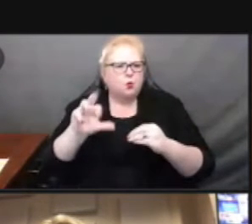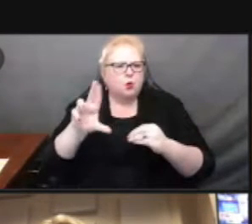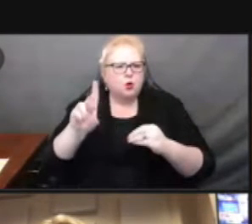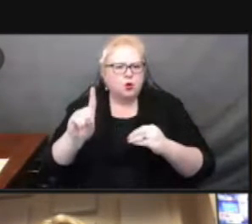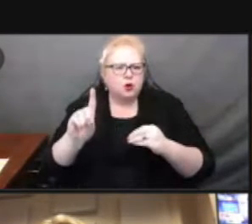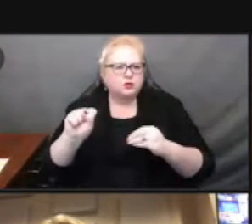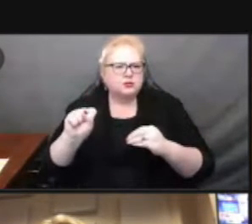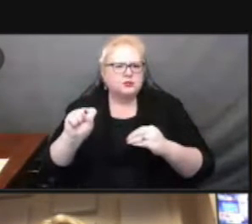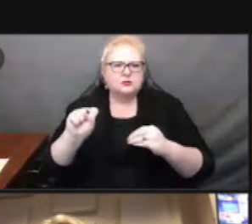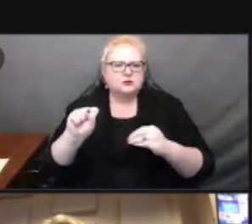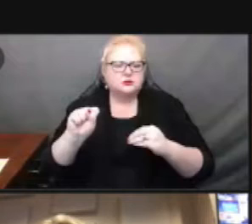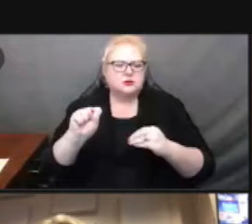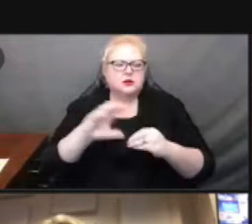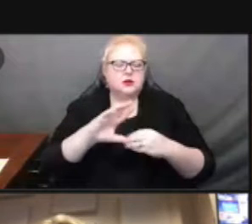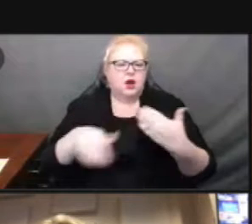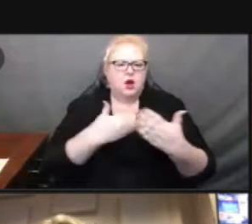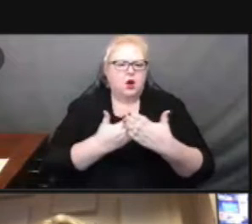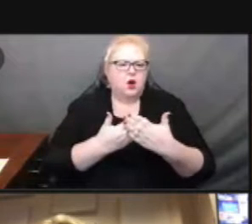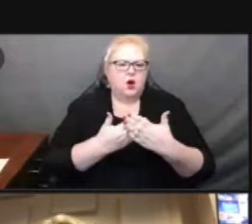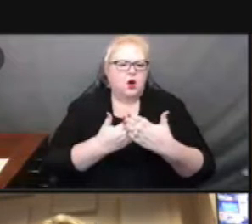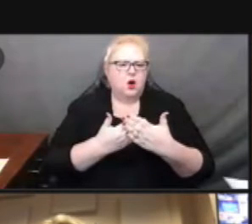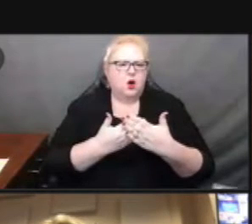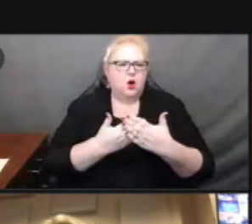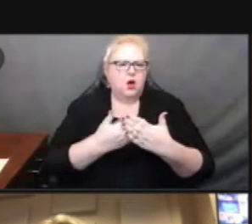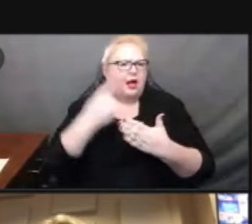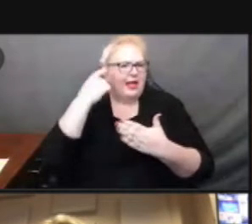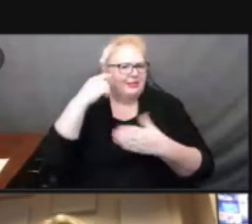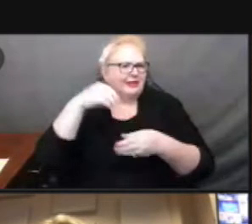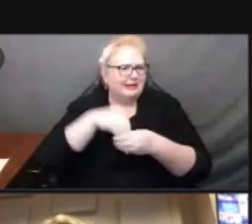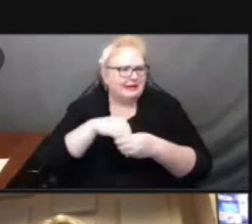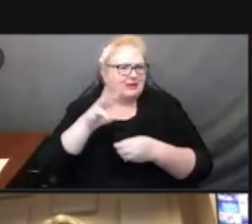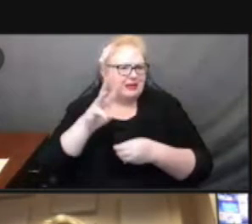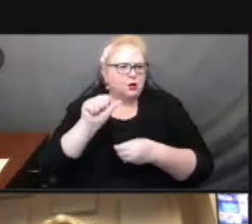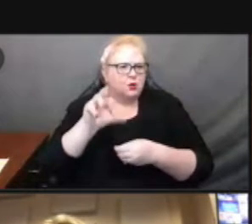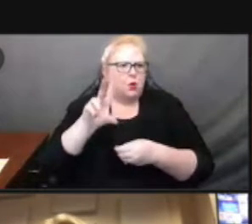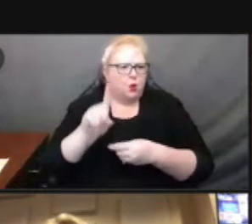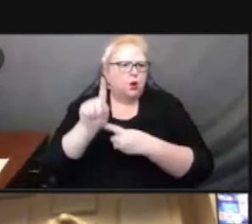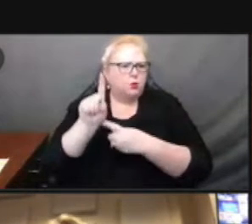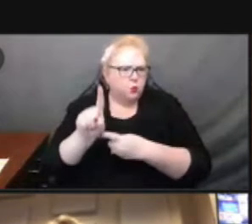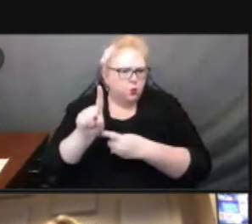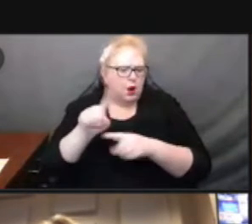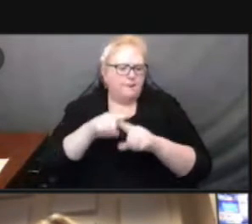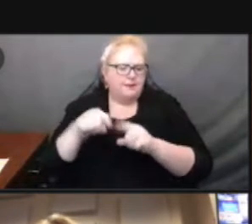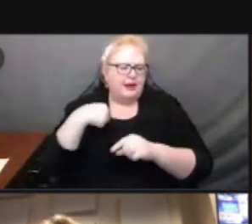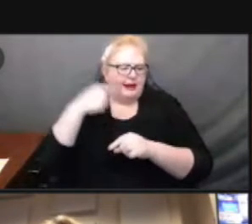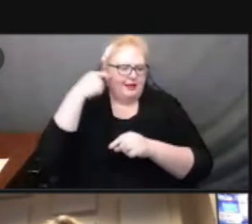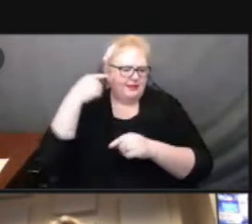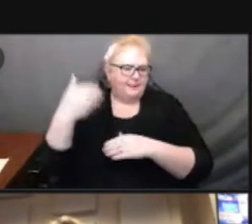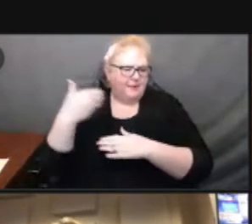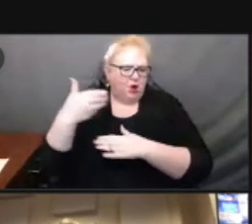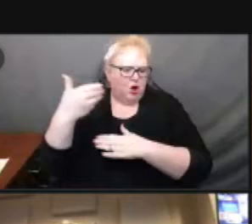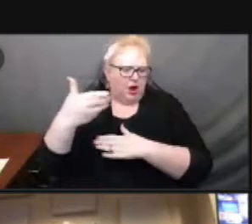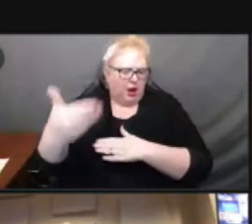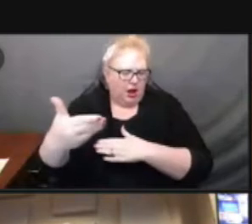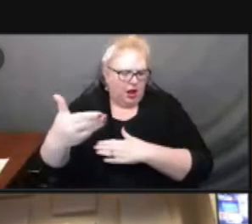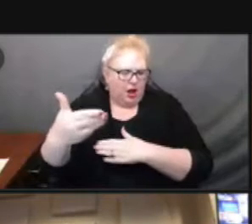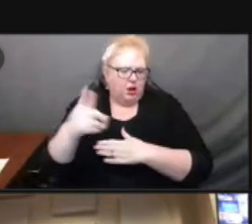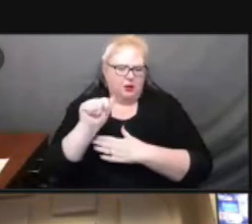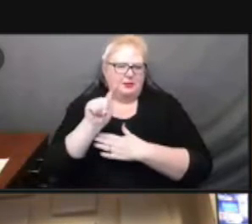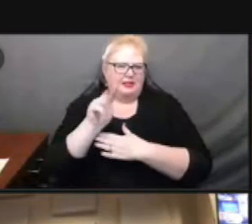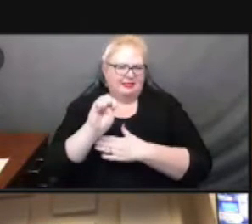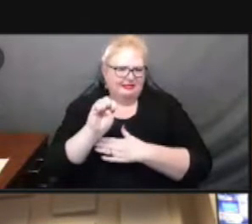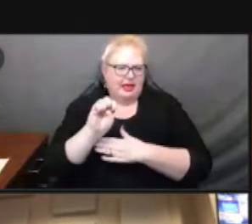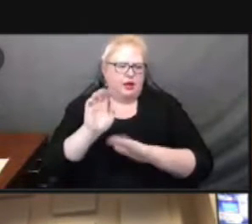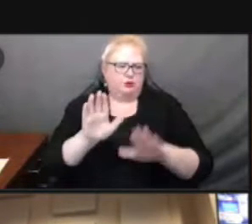all of them, if I'm correctly, were in Ward 1. I think periodically my late great mentor in Shiro,